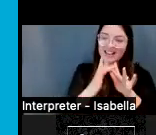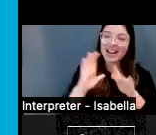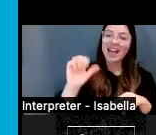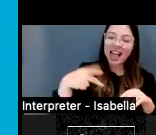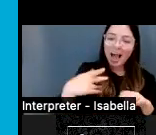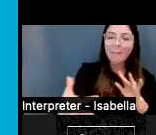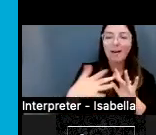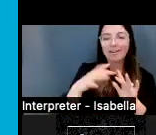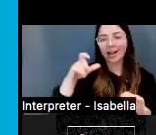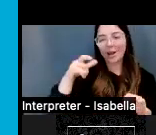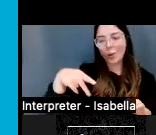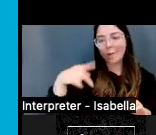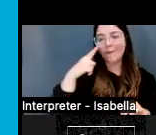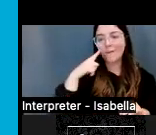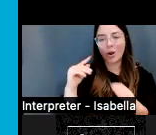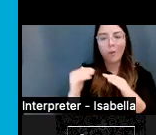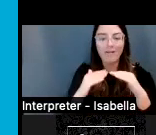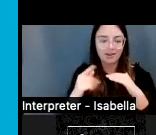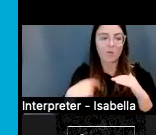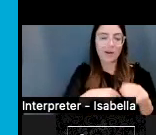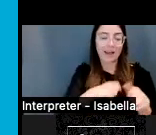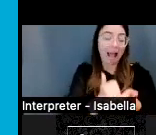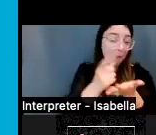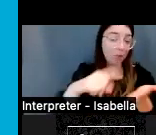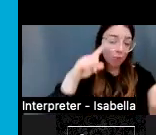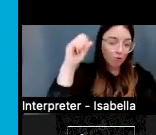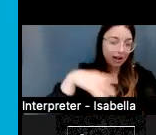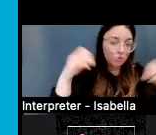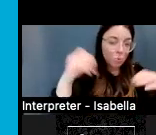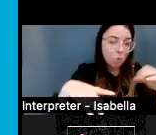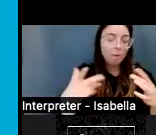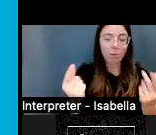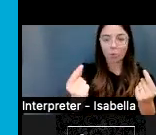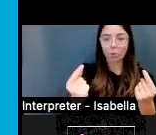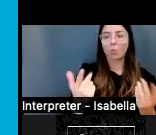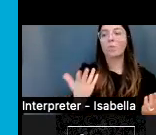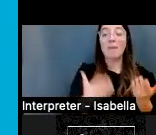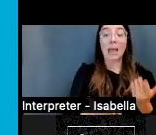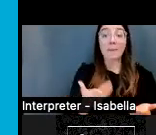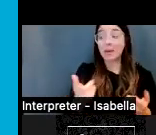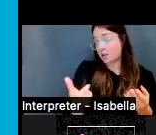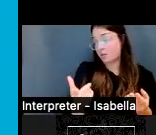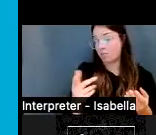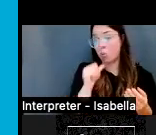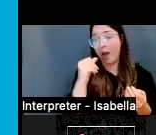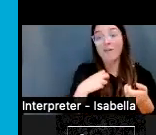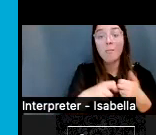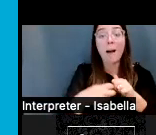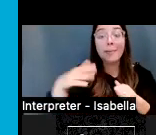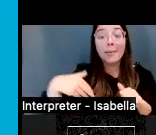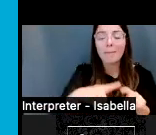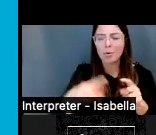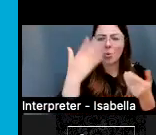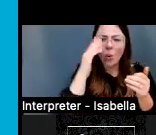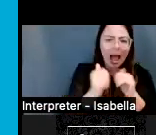help you brainstorm options. Maybe you're not really having a problem yet, but you're just not sure how to ask an accommodation or something for an accommodation or something like that. That's something